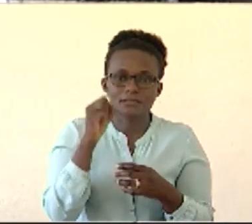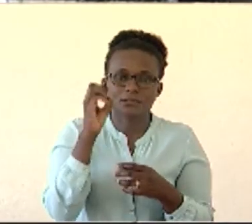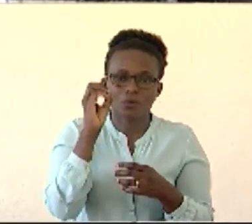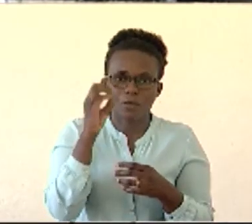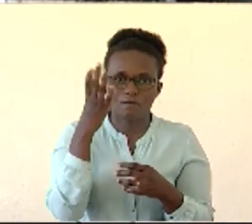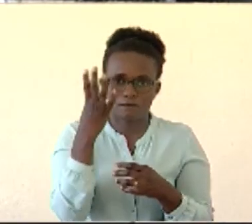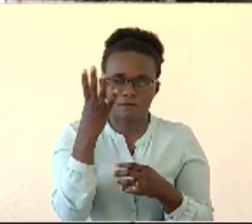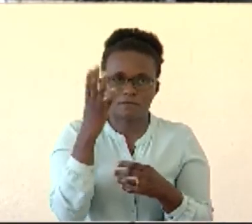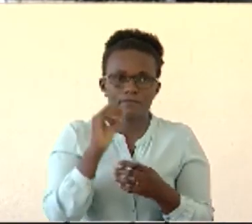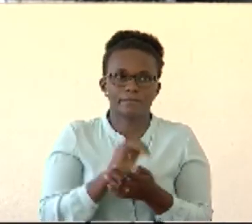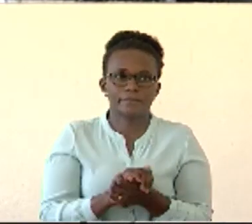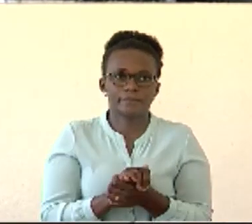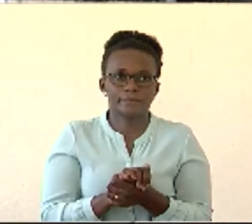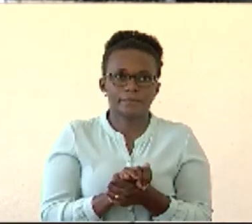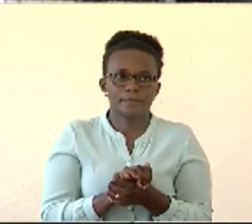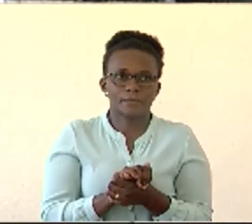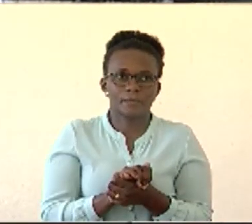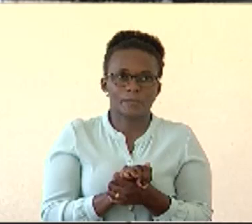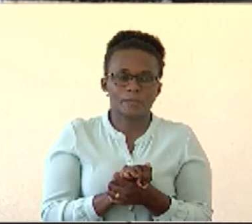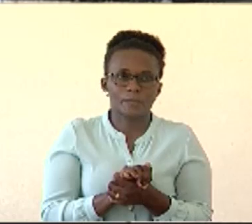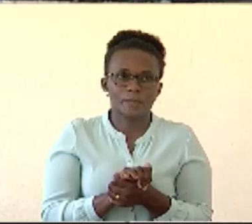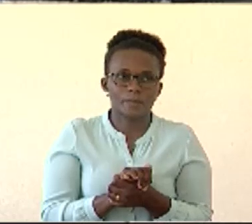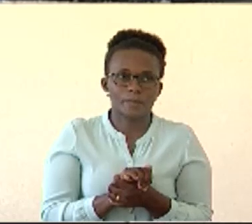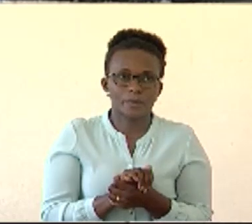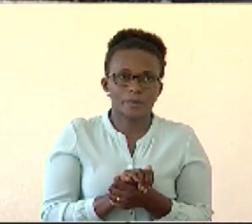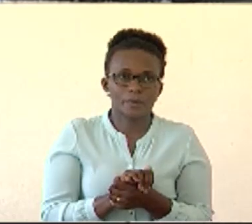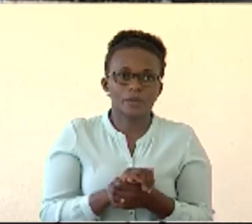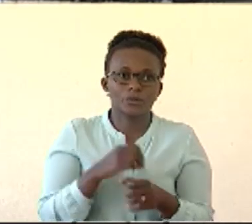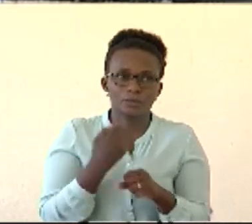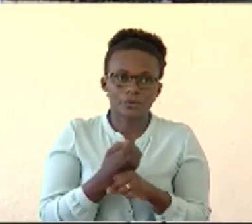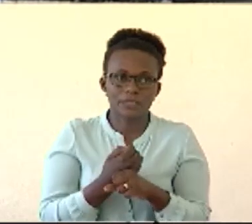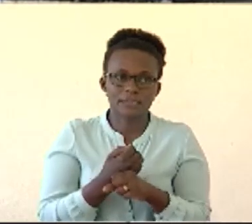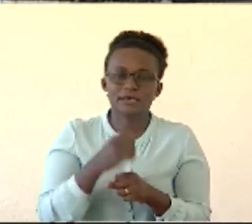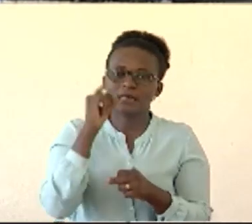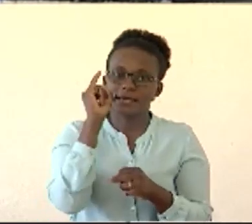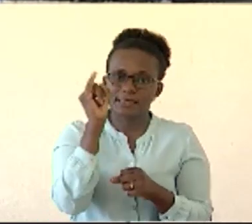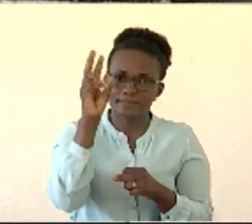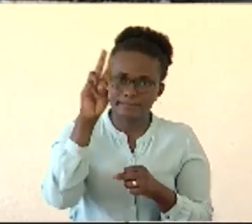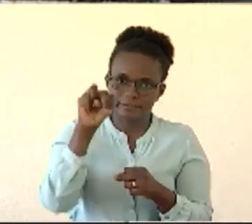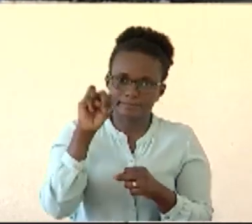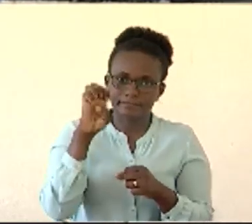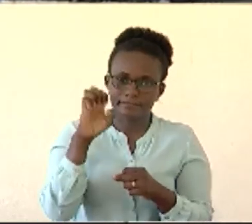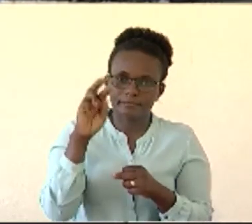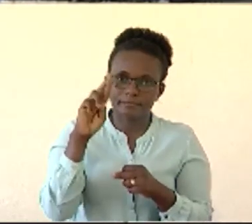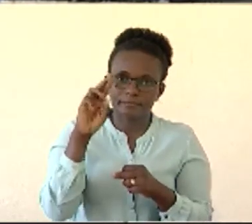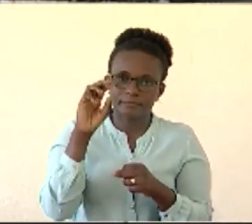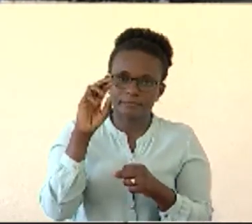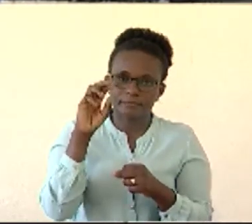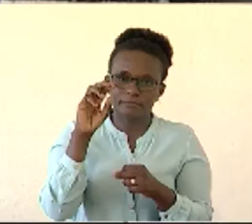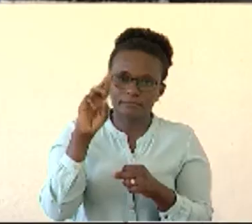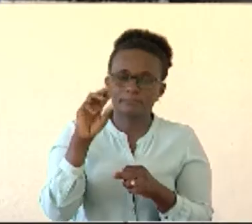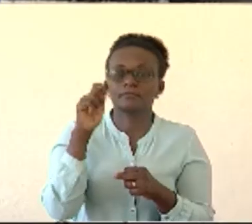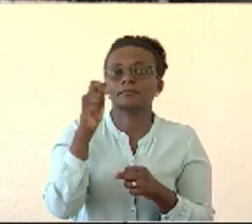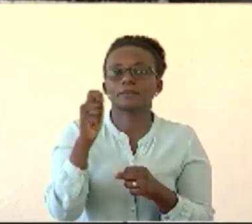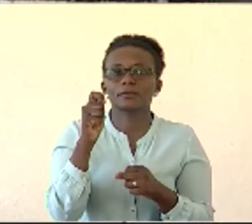inert electrodes. So there are 2 electrodes, all of them, the same inert electrodes. Carbon is inert,